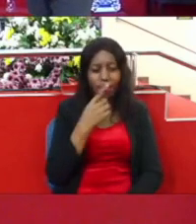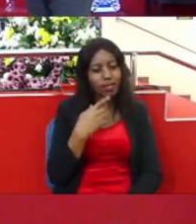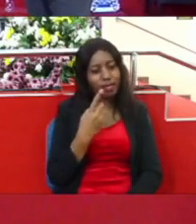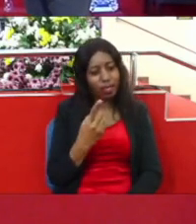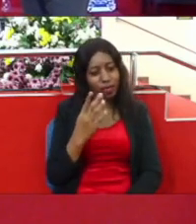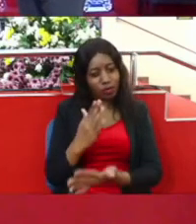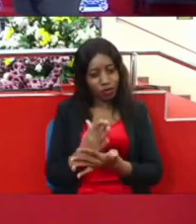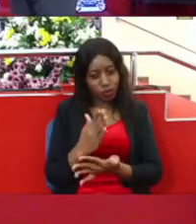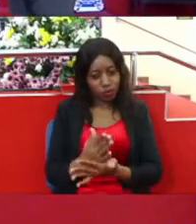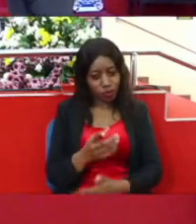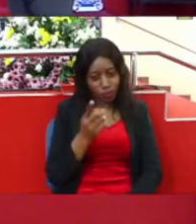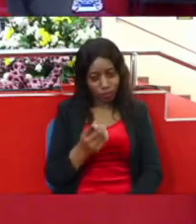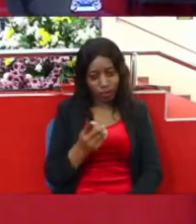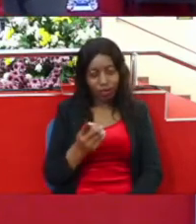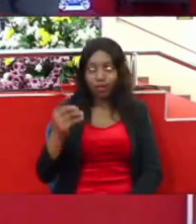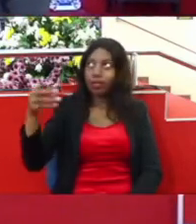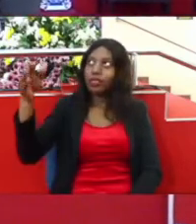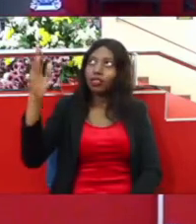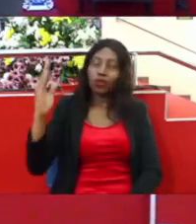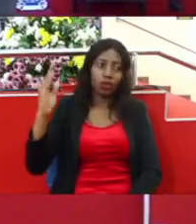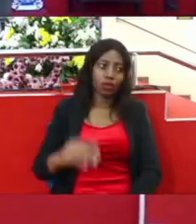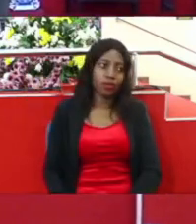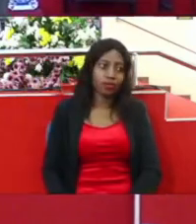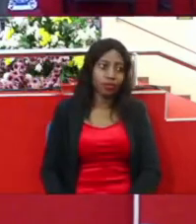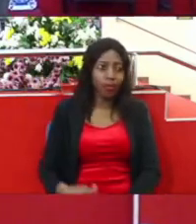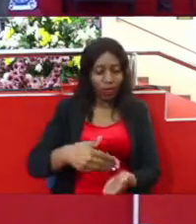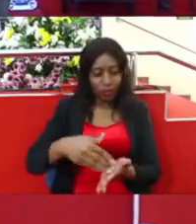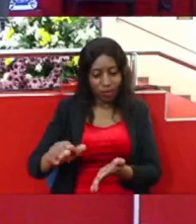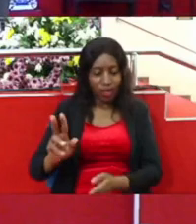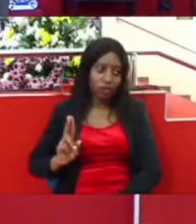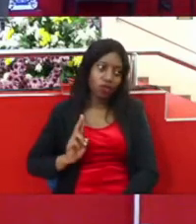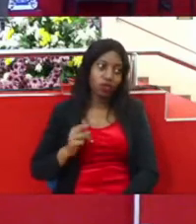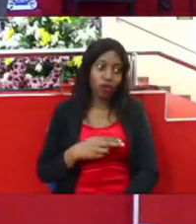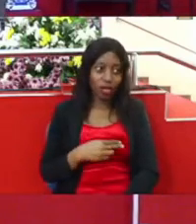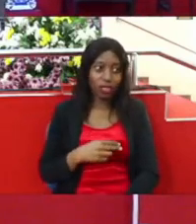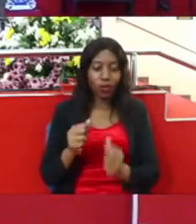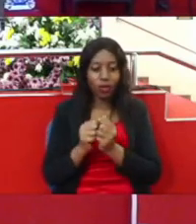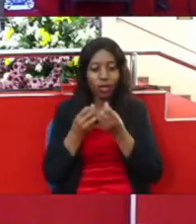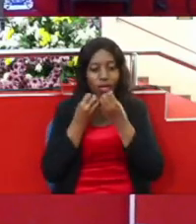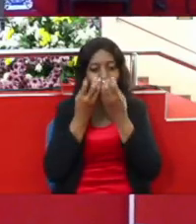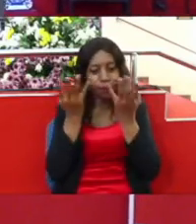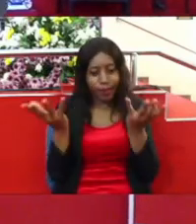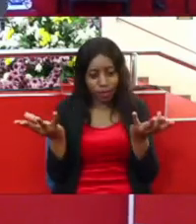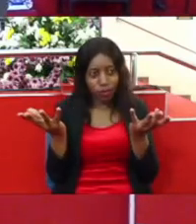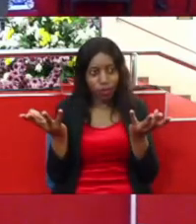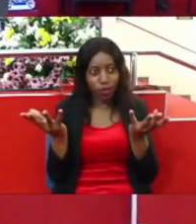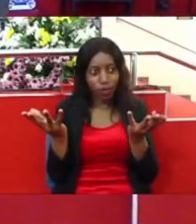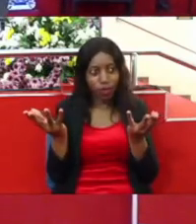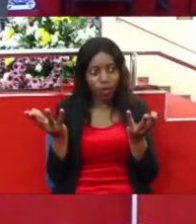ndiye Mungu. He was brought to us. Aliyeletwa kwetu. With the message. Na ujumbe.